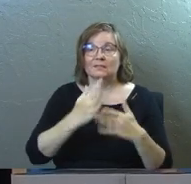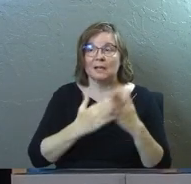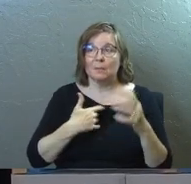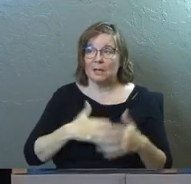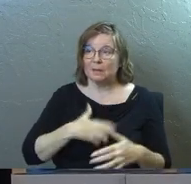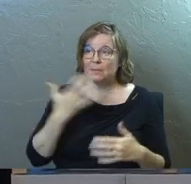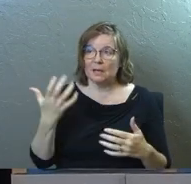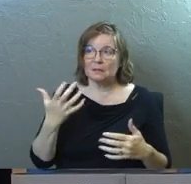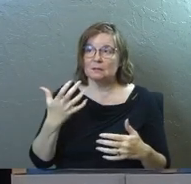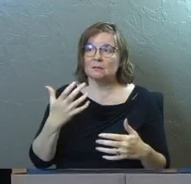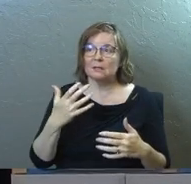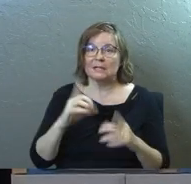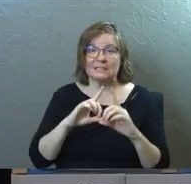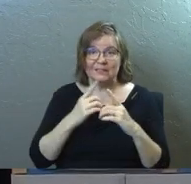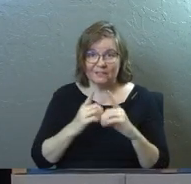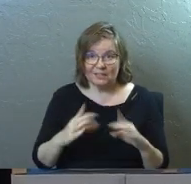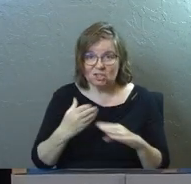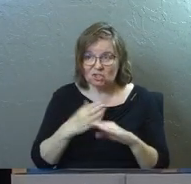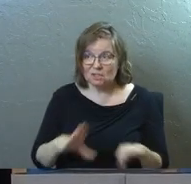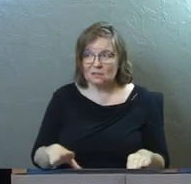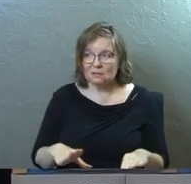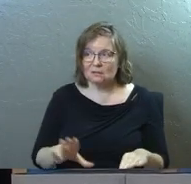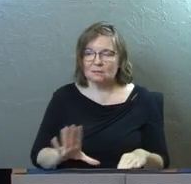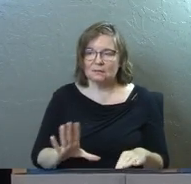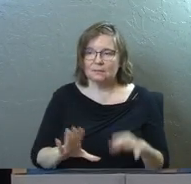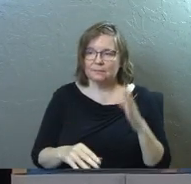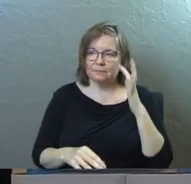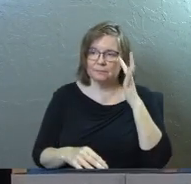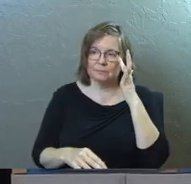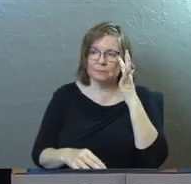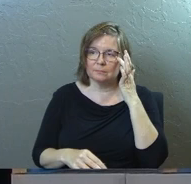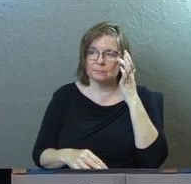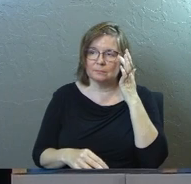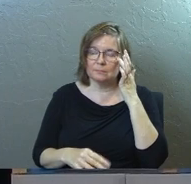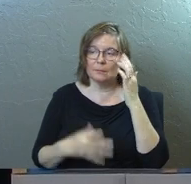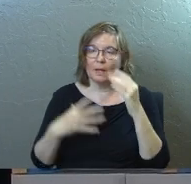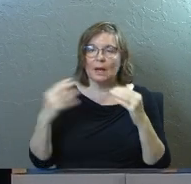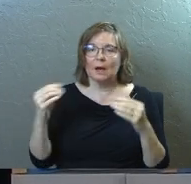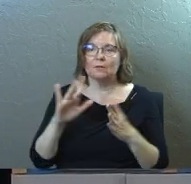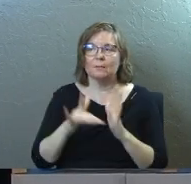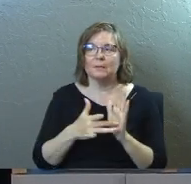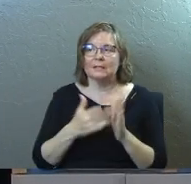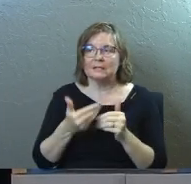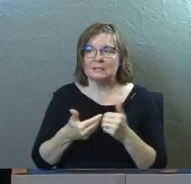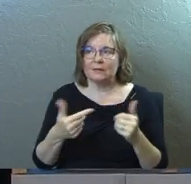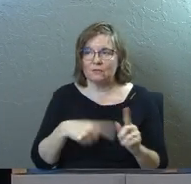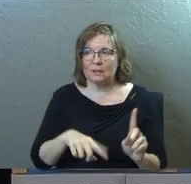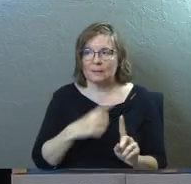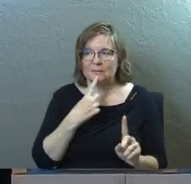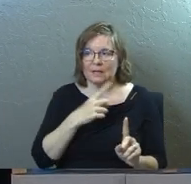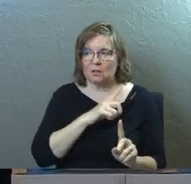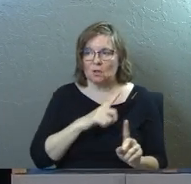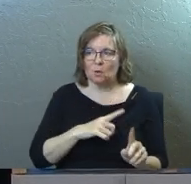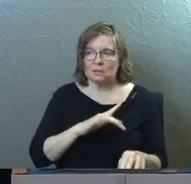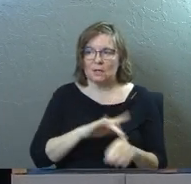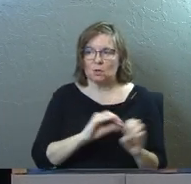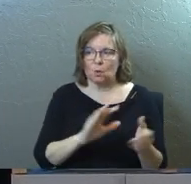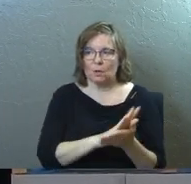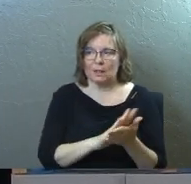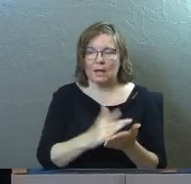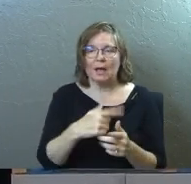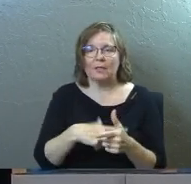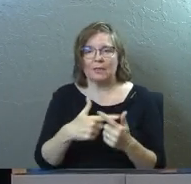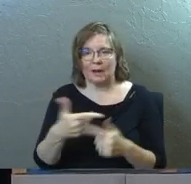makes you mad, be in division, right? Therefore, go out from their midst and separate from them, says the Lord, and touch no unclean